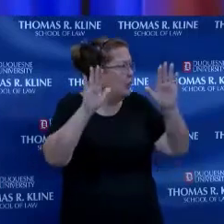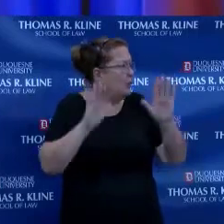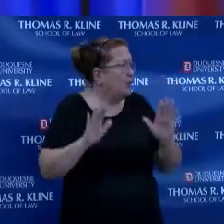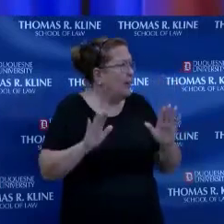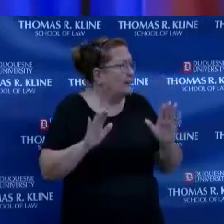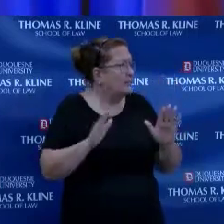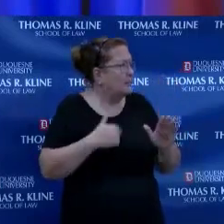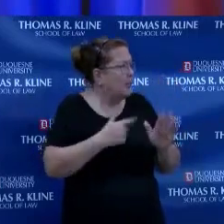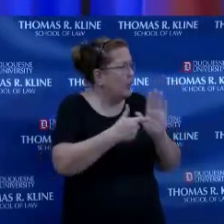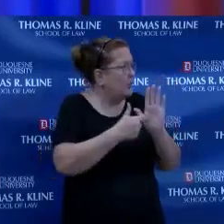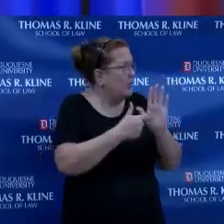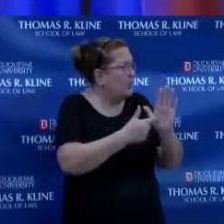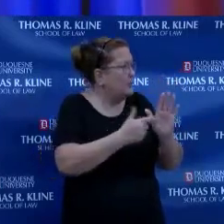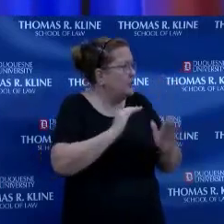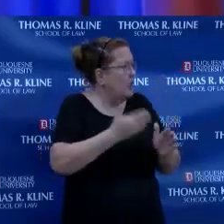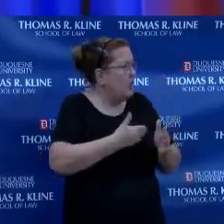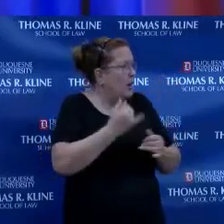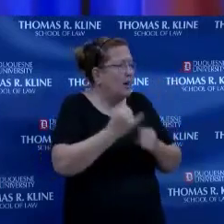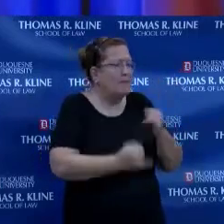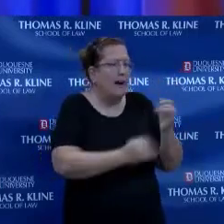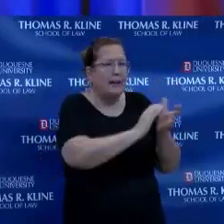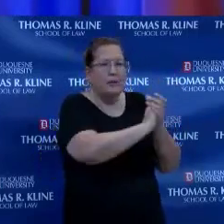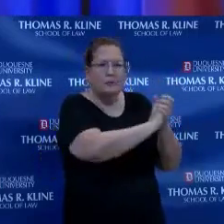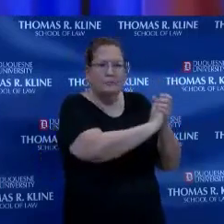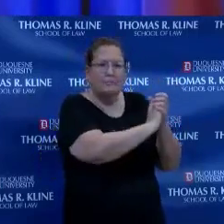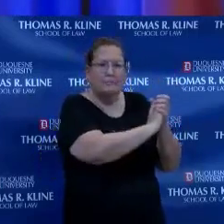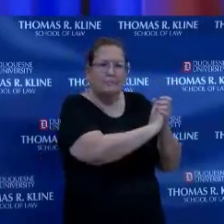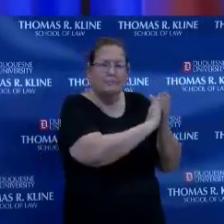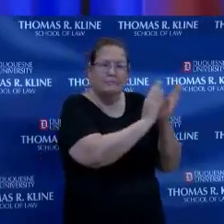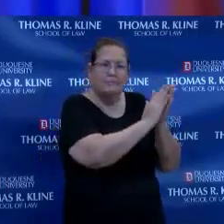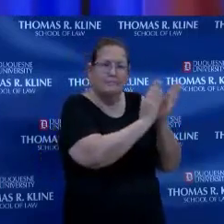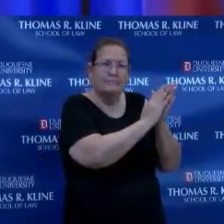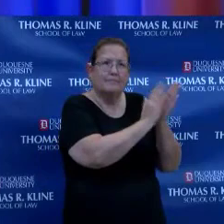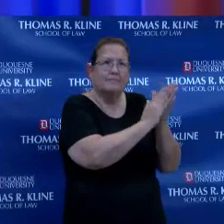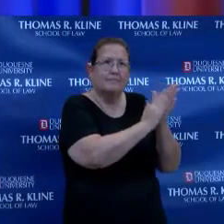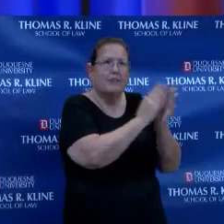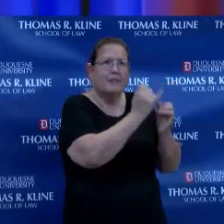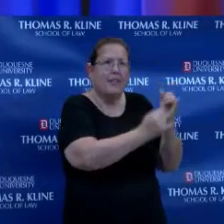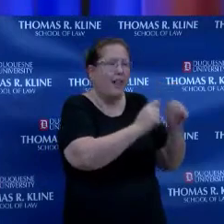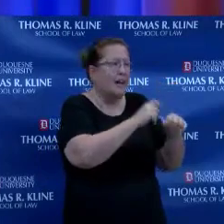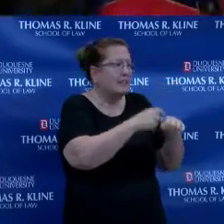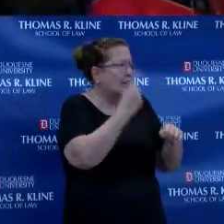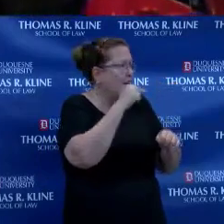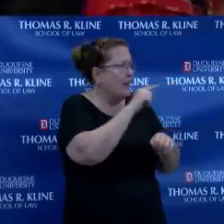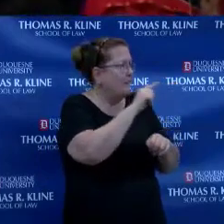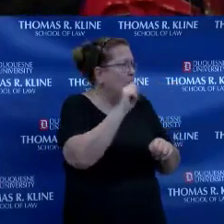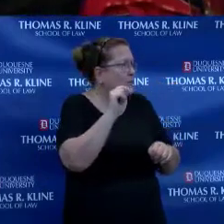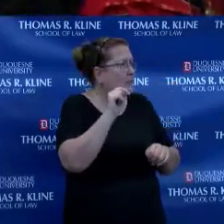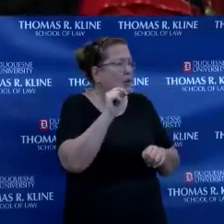show our appreciation a final time, ladies and gentlemen, for Mr. Thomas Kline?